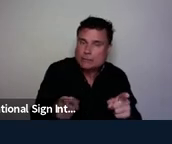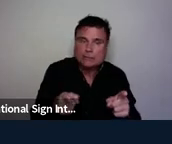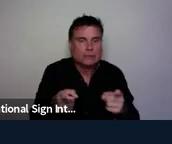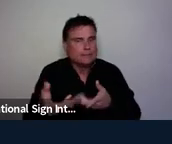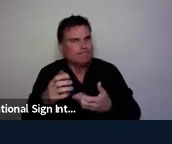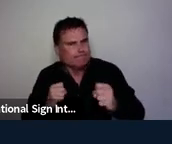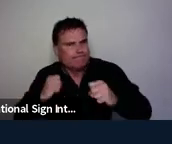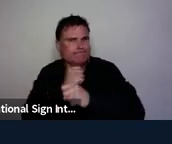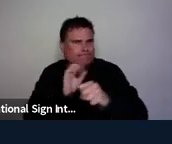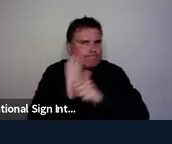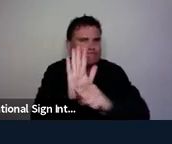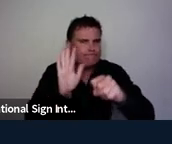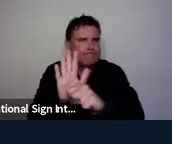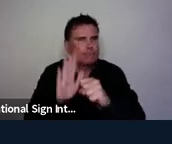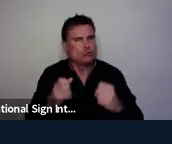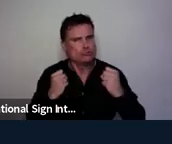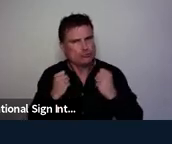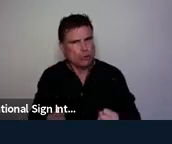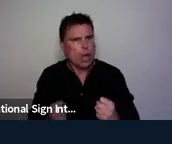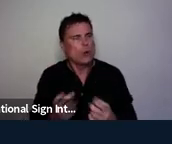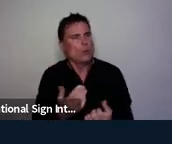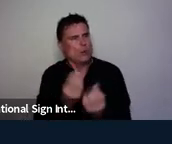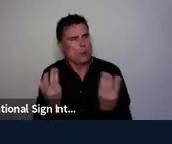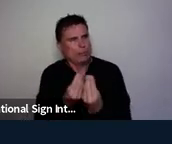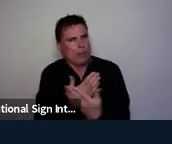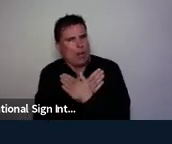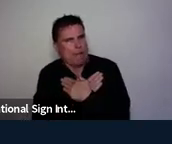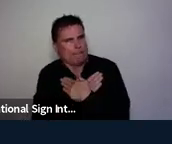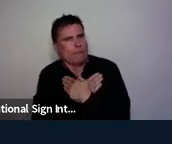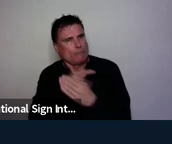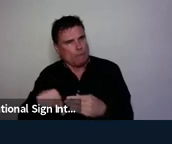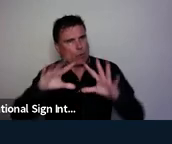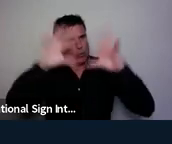more loving, and better world. Thank you.